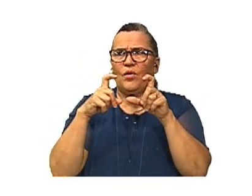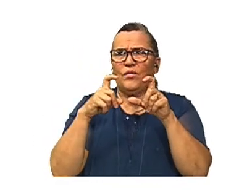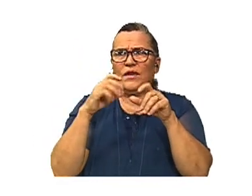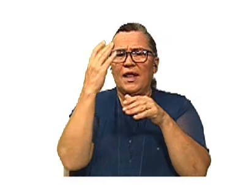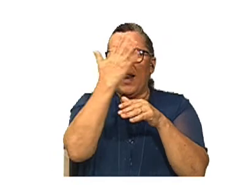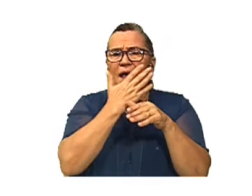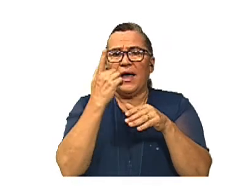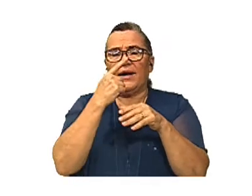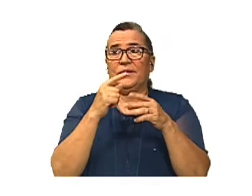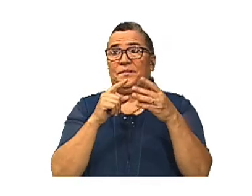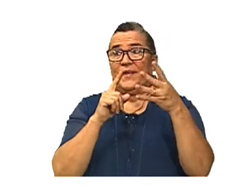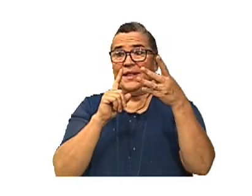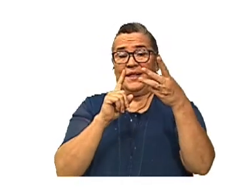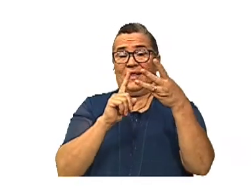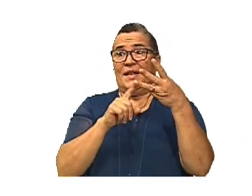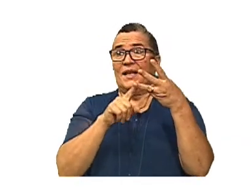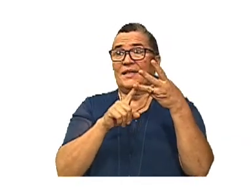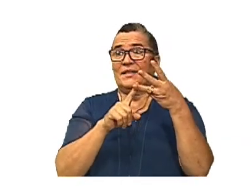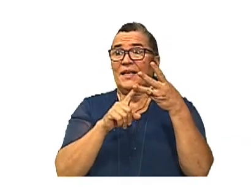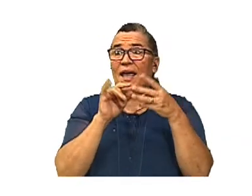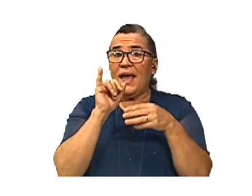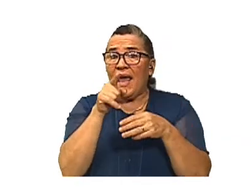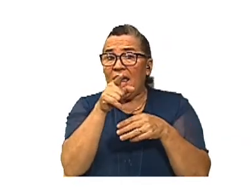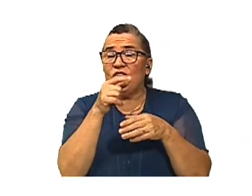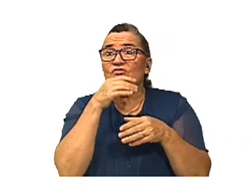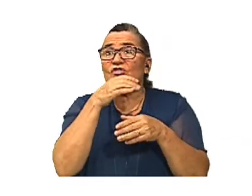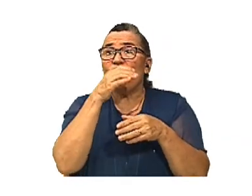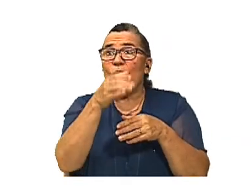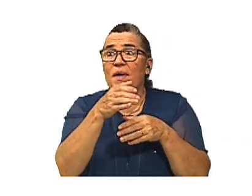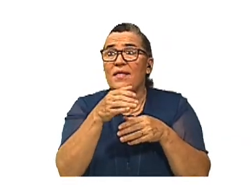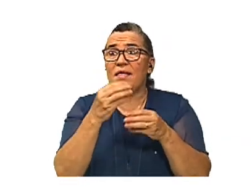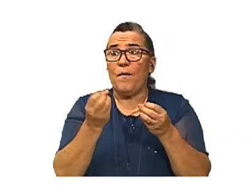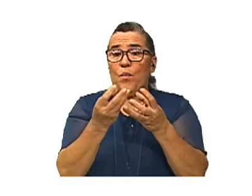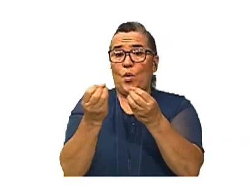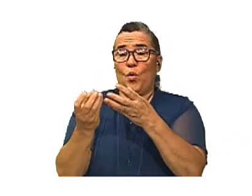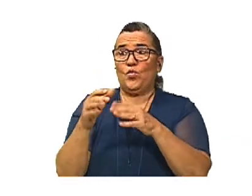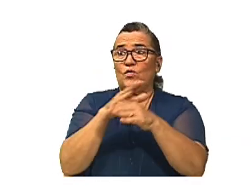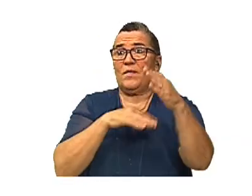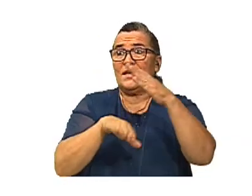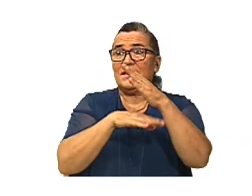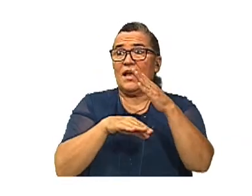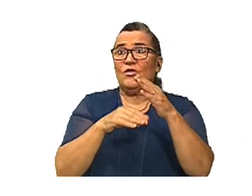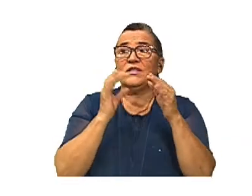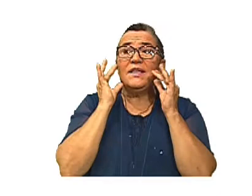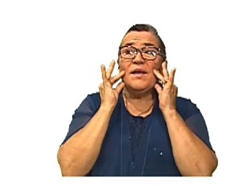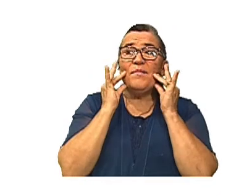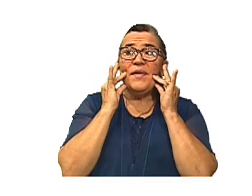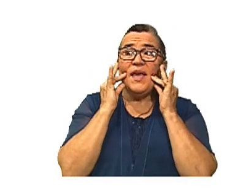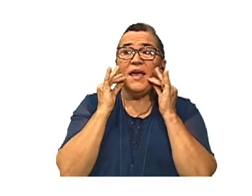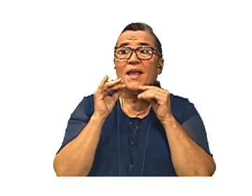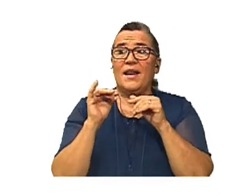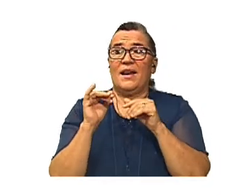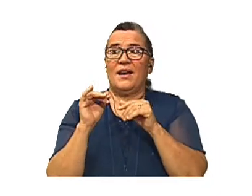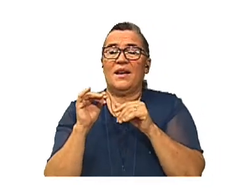recommends products based on skin while correcting. Let's go and see question number 4.